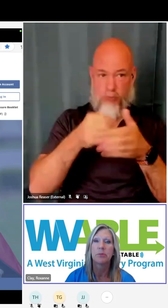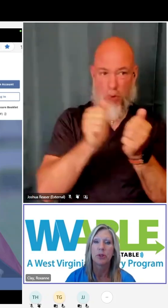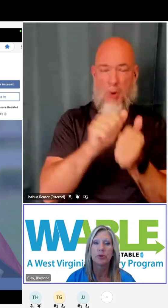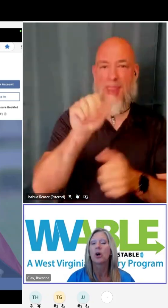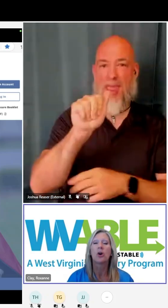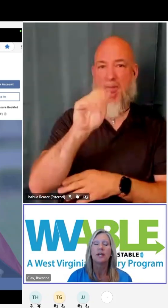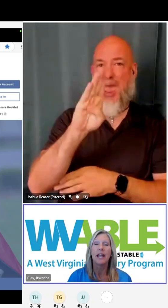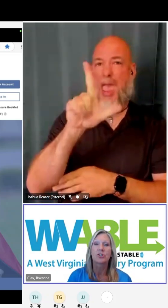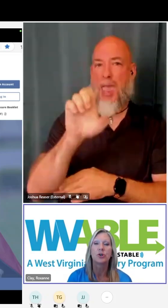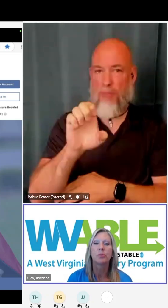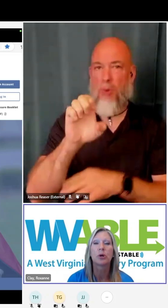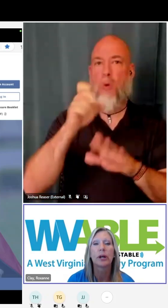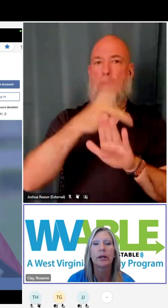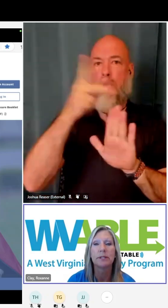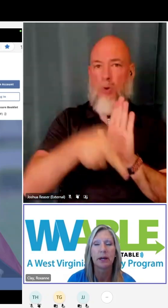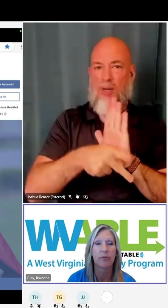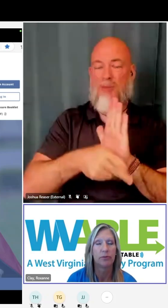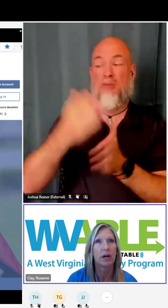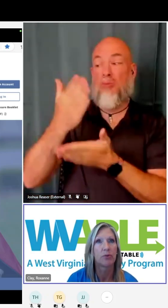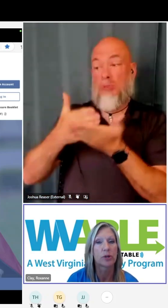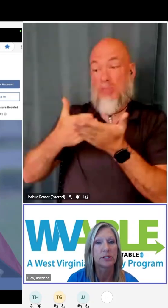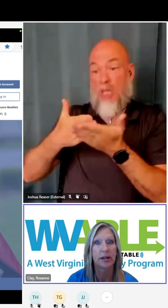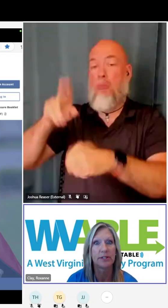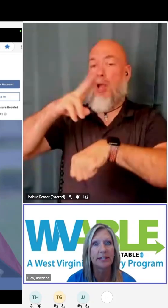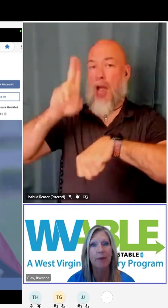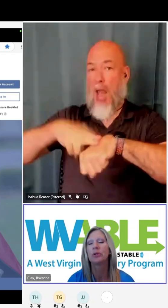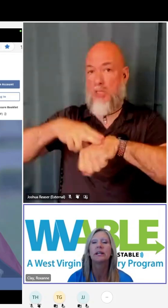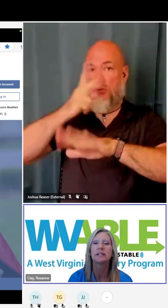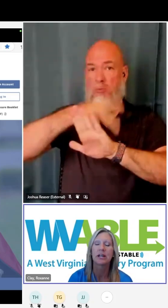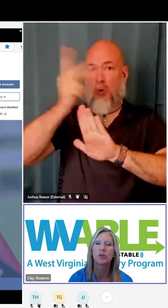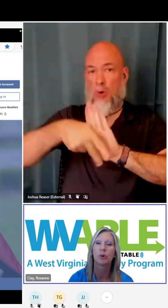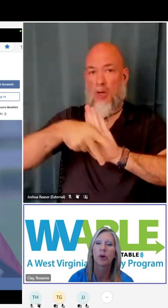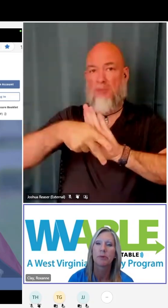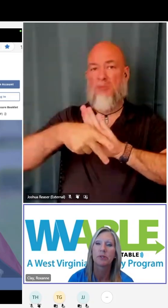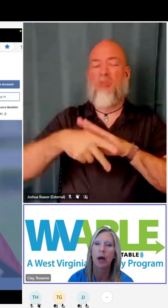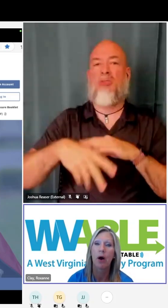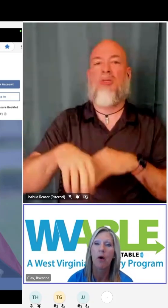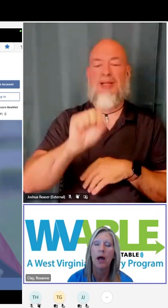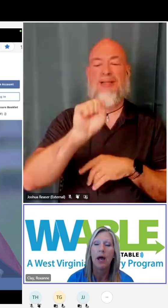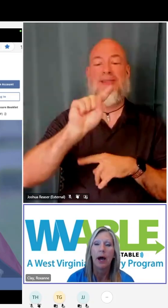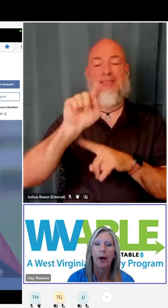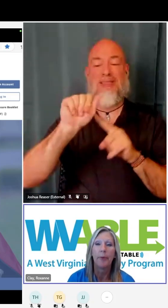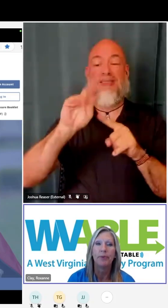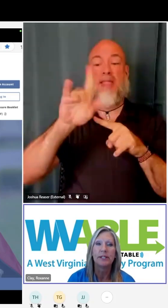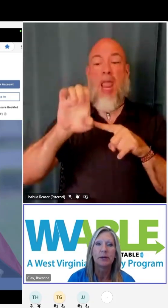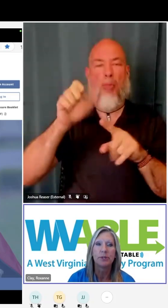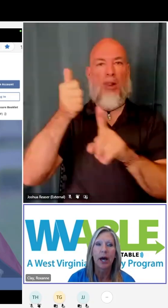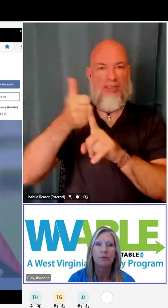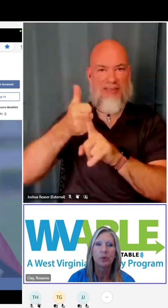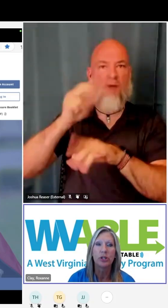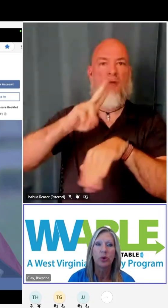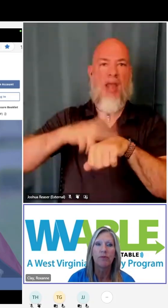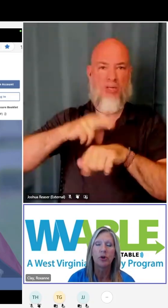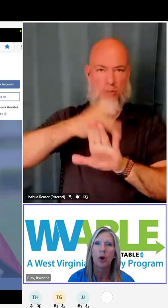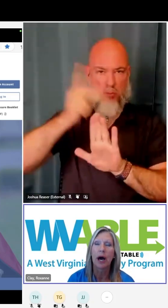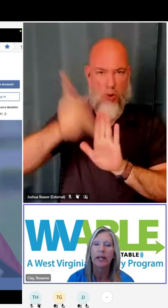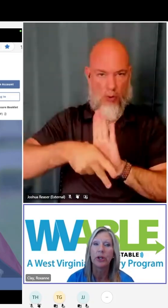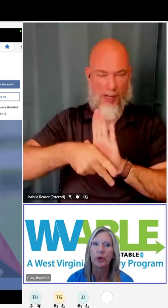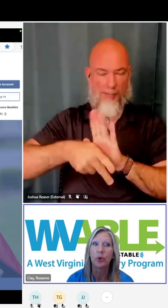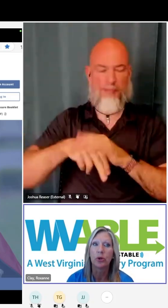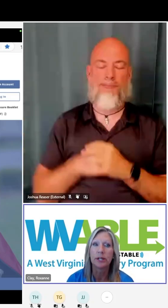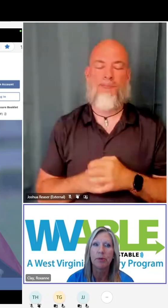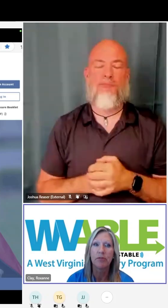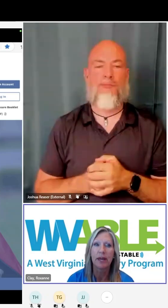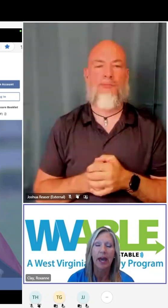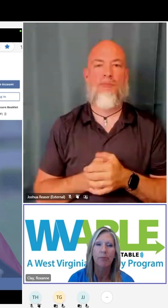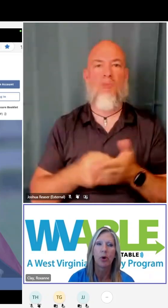programs. Some of those are national programs. Of course, Just Stable is a national program as well. Sometimes if you go out